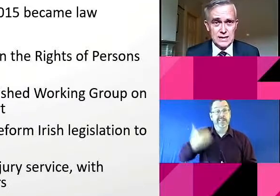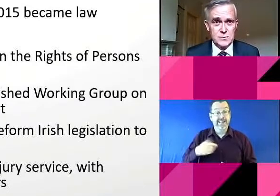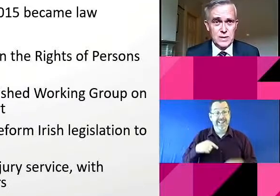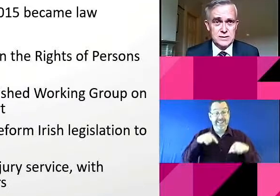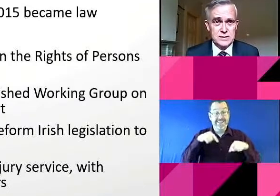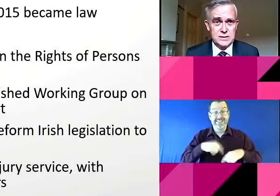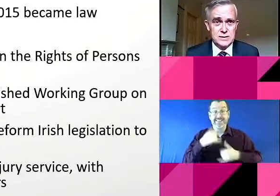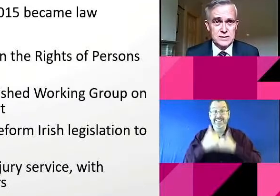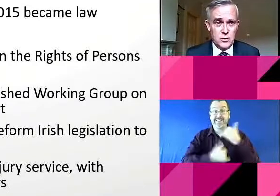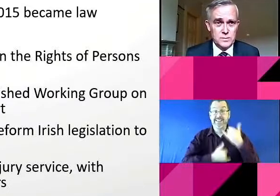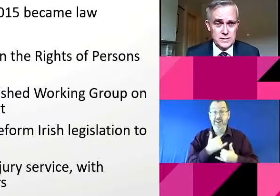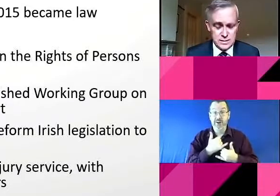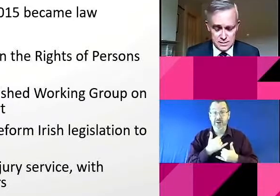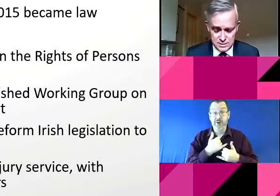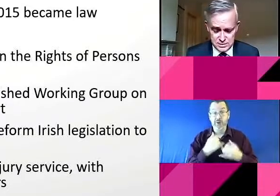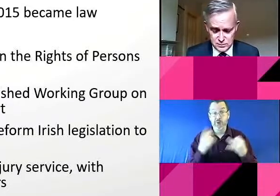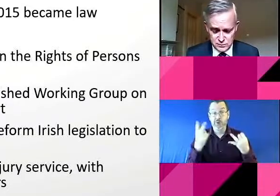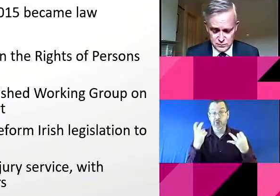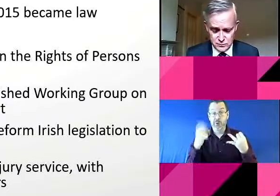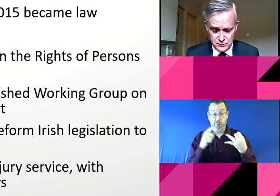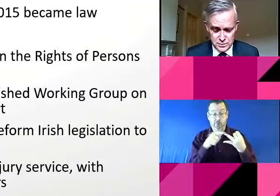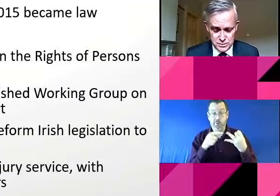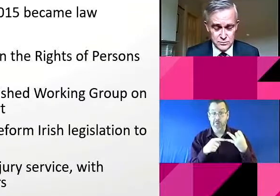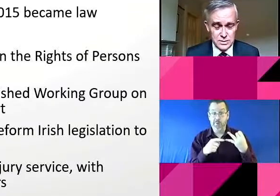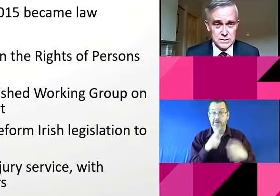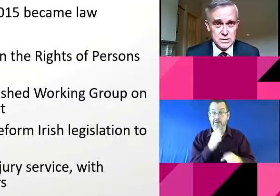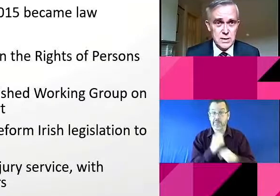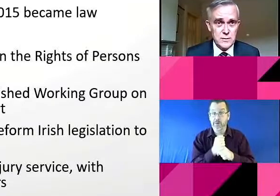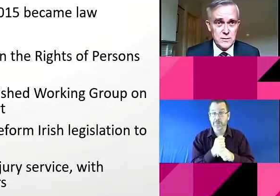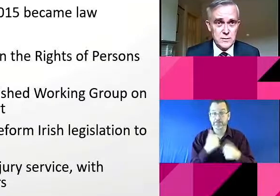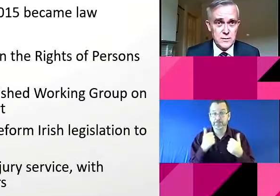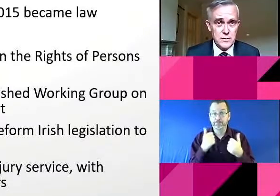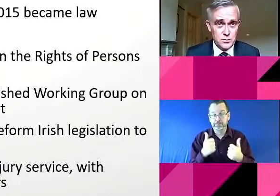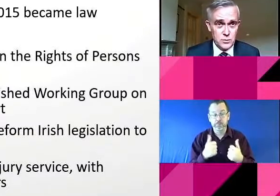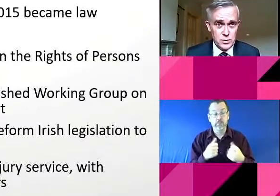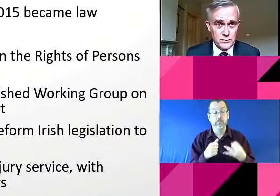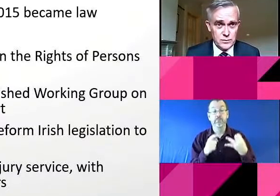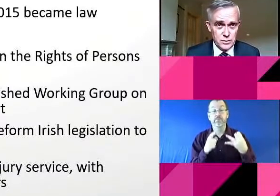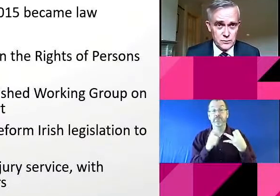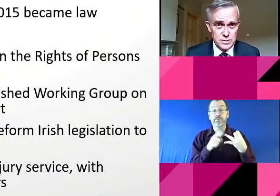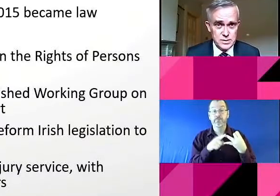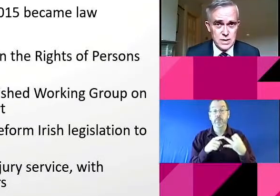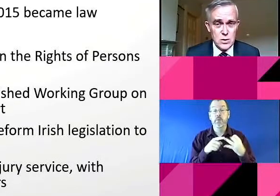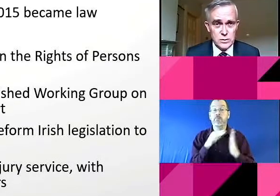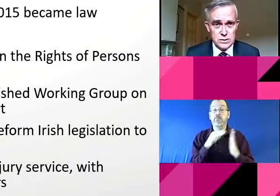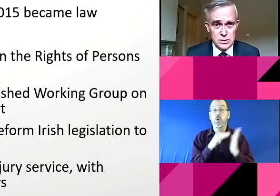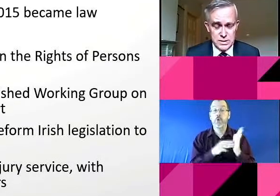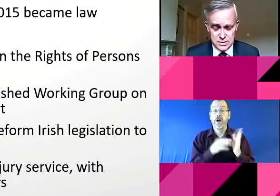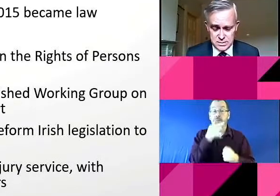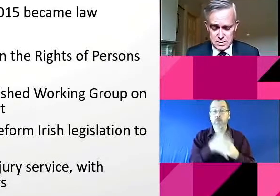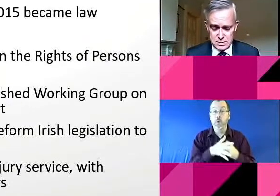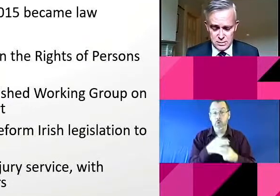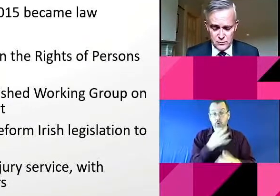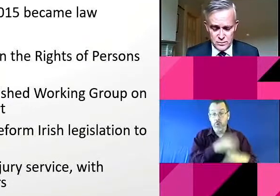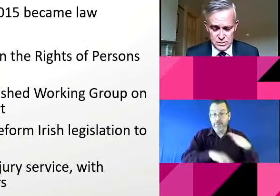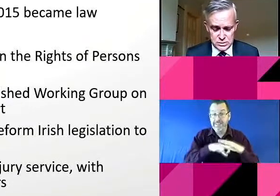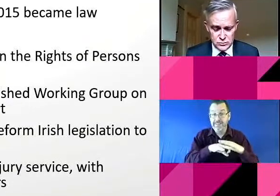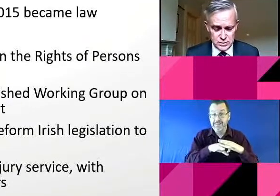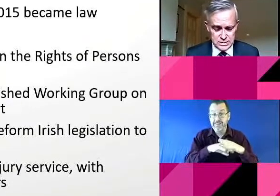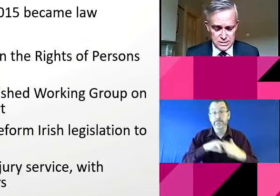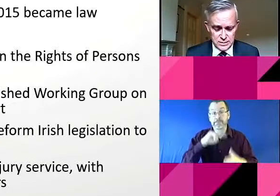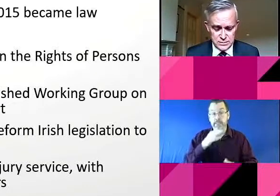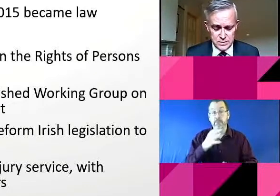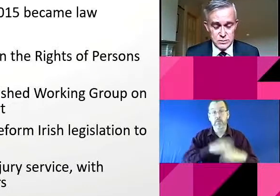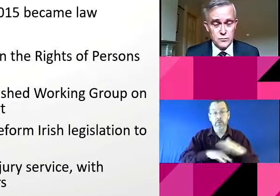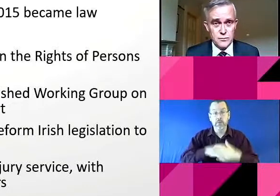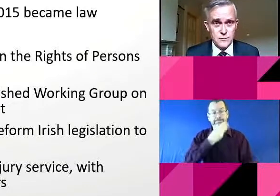two aspects of the update that I'd like to refer to is, first of all, the Programme for Government, which commits the government during